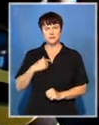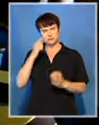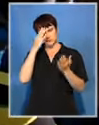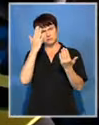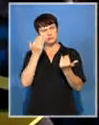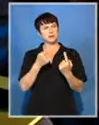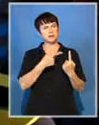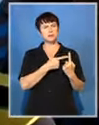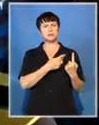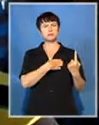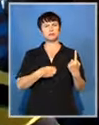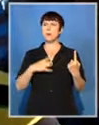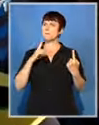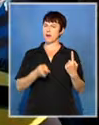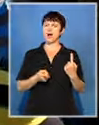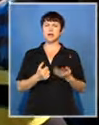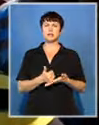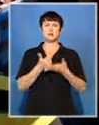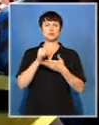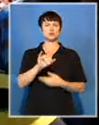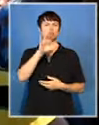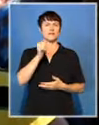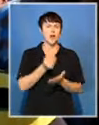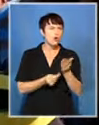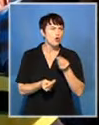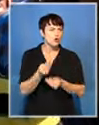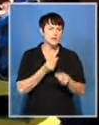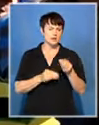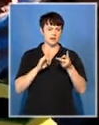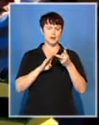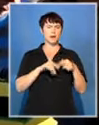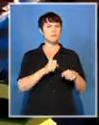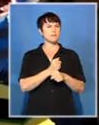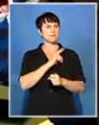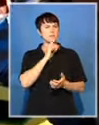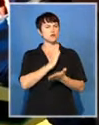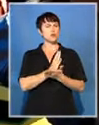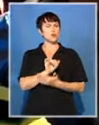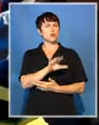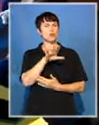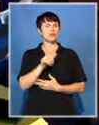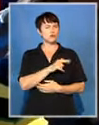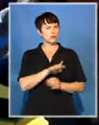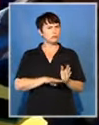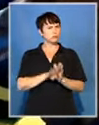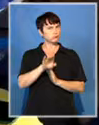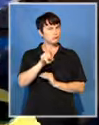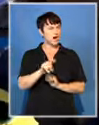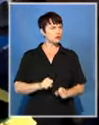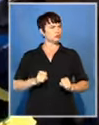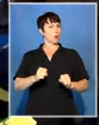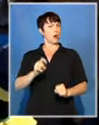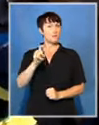retain confidence of the country in terms of the economy, in terms of ensuring that South Africa goes forward and becomes very